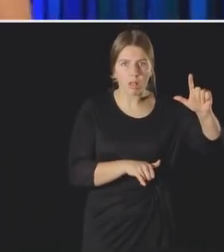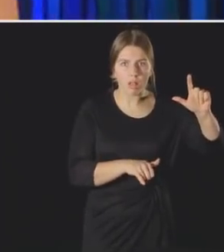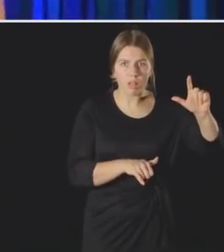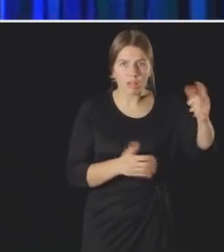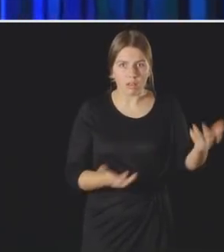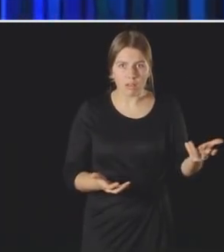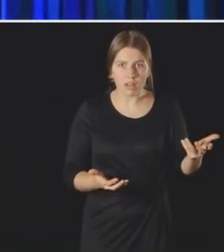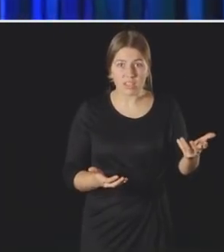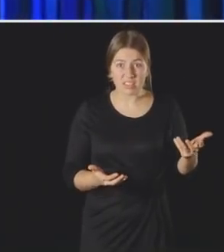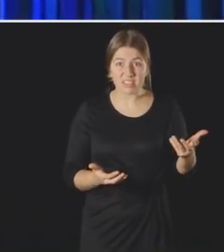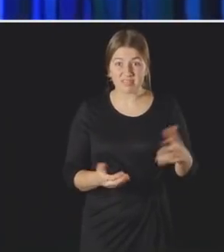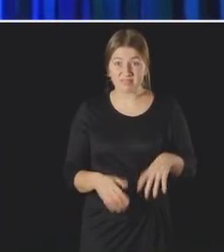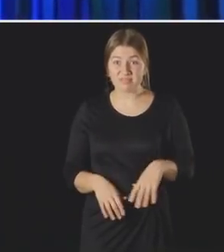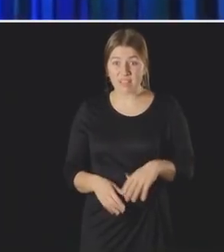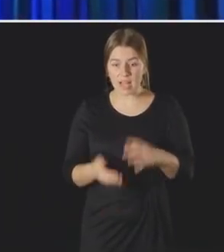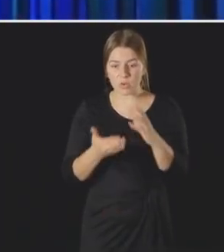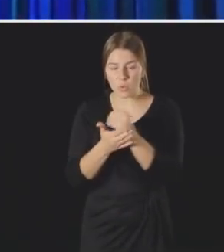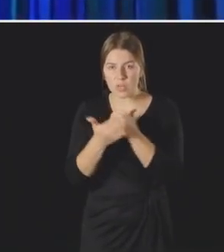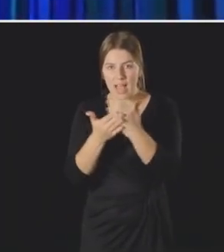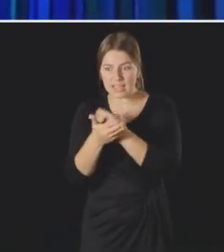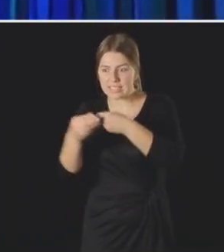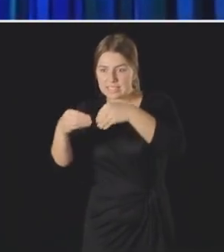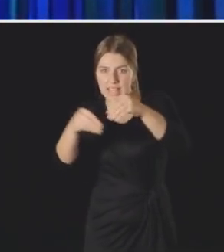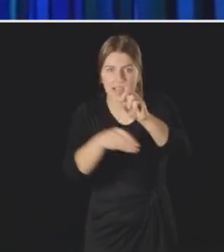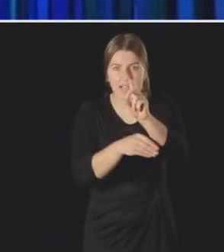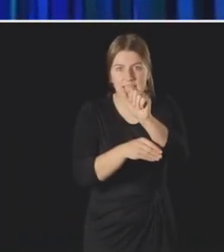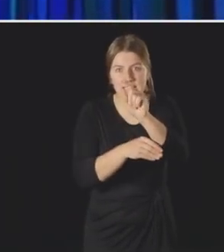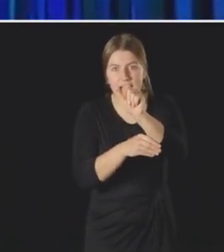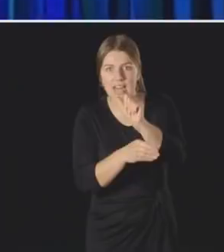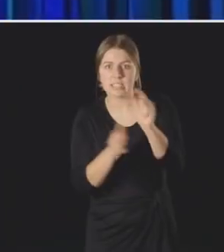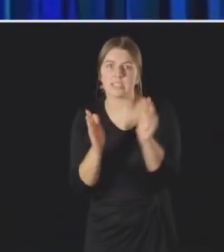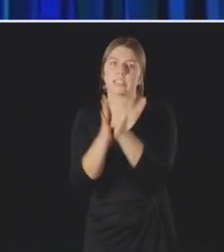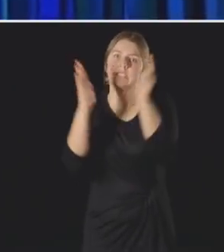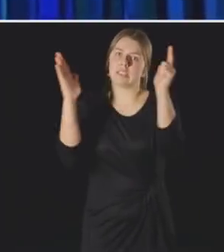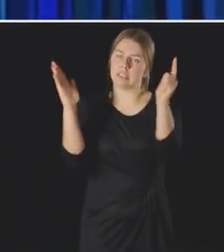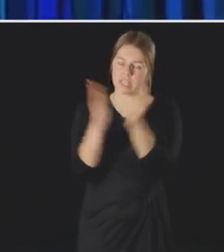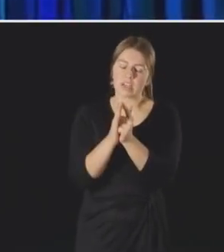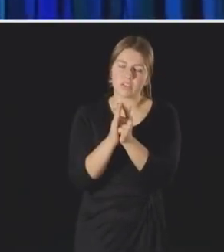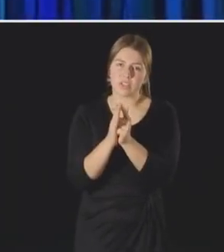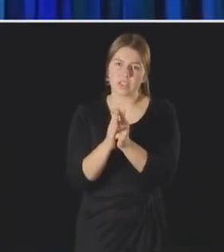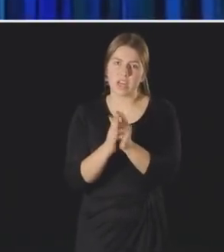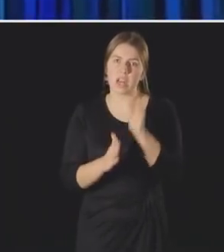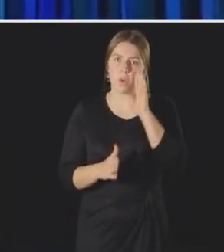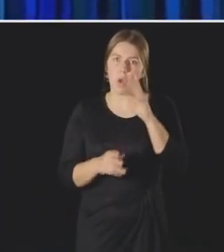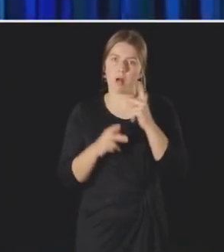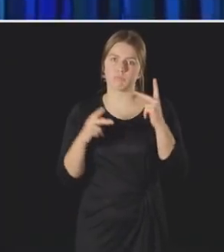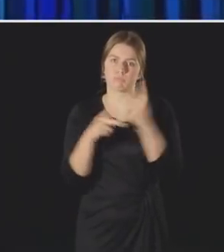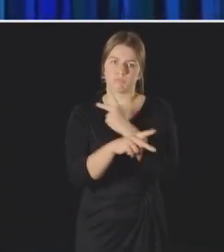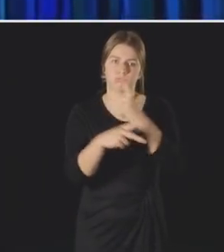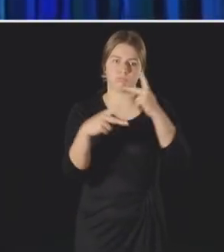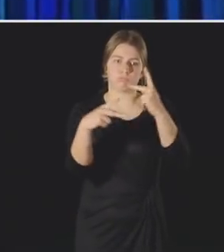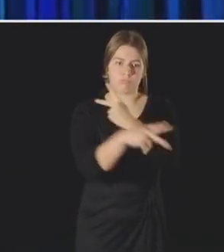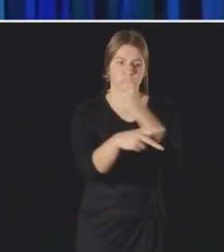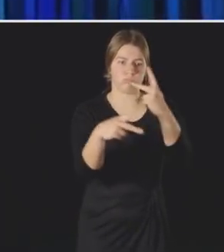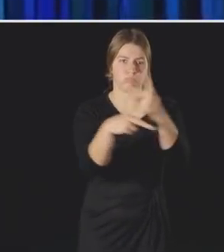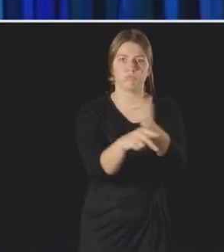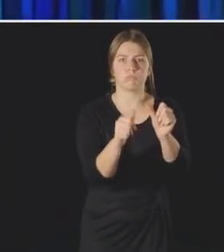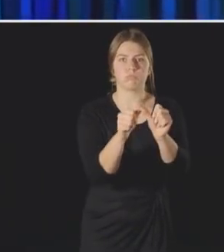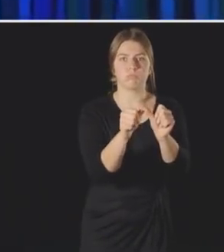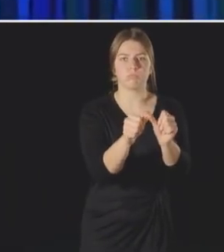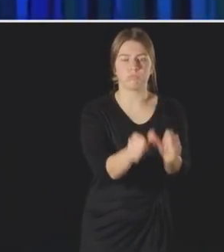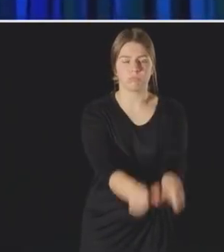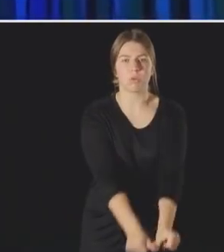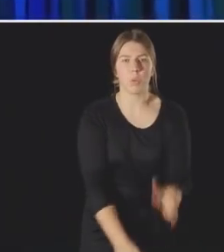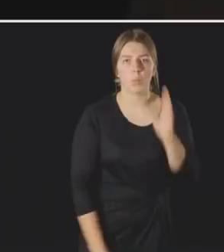Data trafficking is one of the top revenue-generating crimes in the world internationally, and the problem is just getting